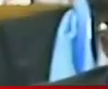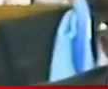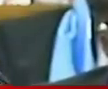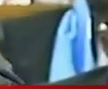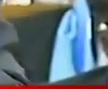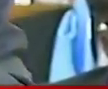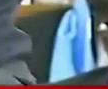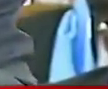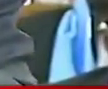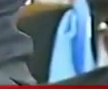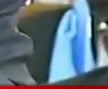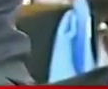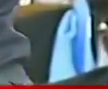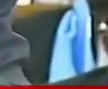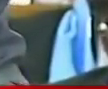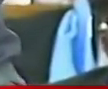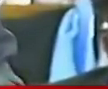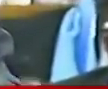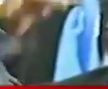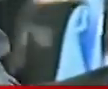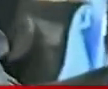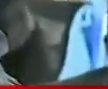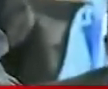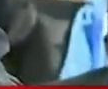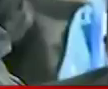Wangapi wako tayari tupeleke Jubilee nyumbani?